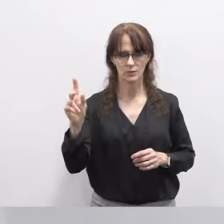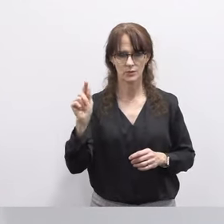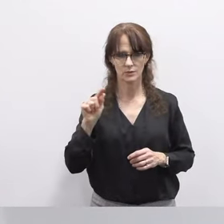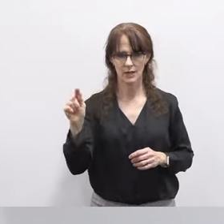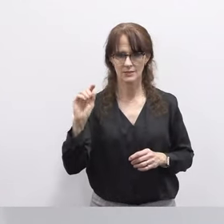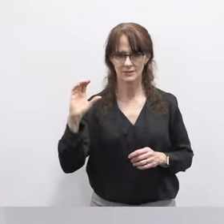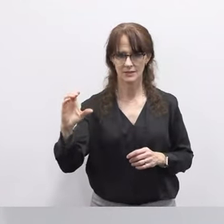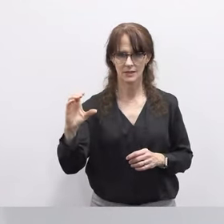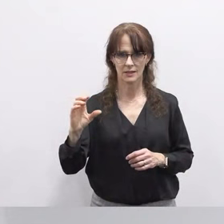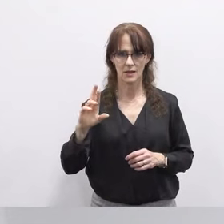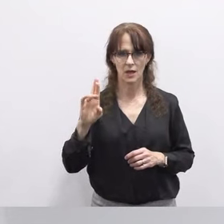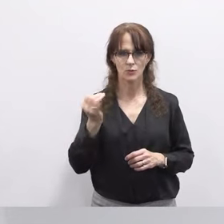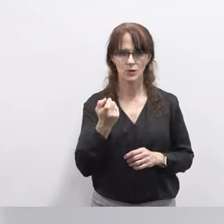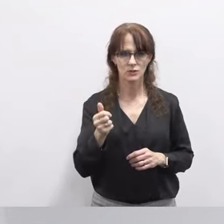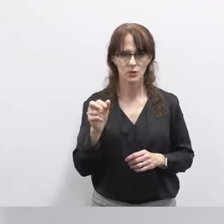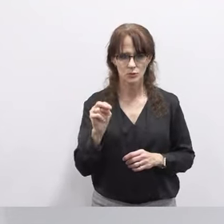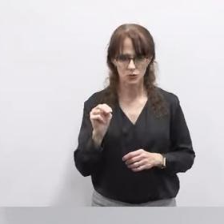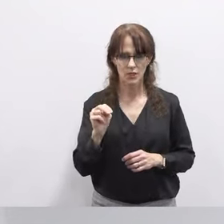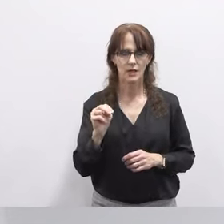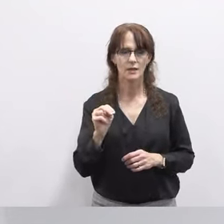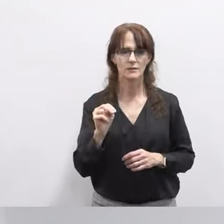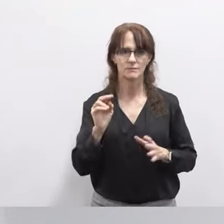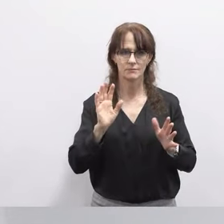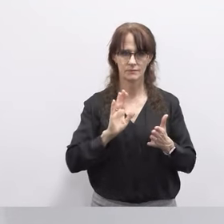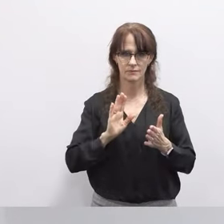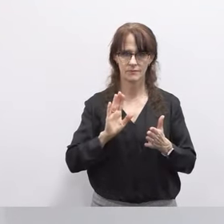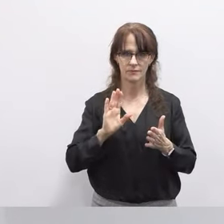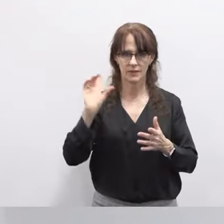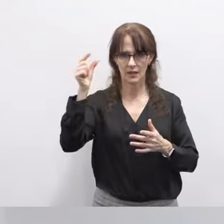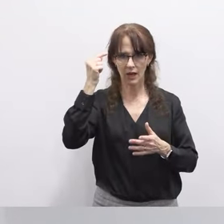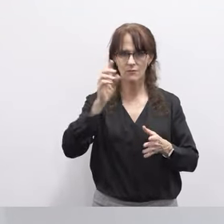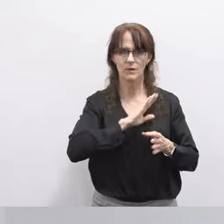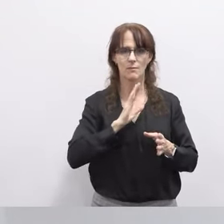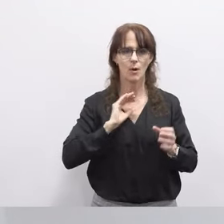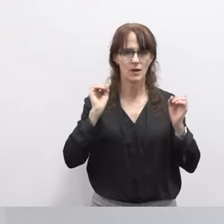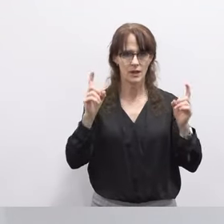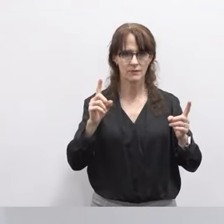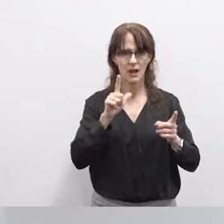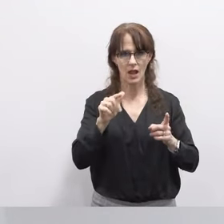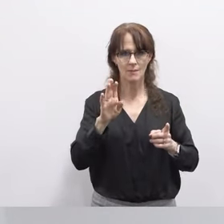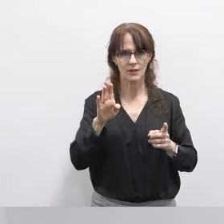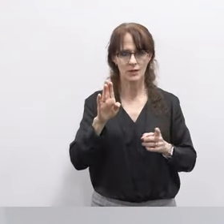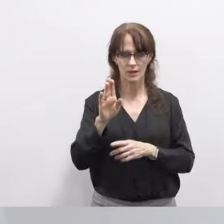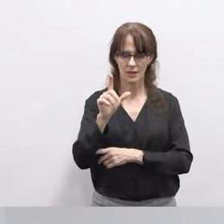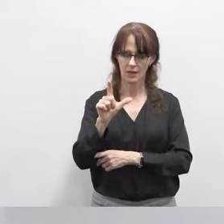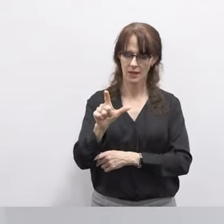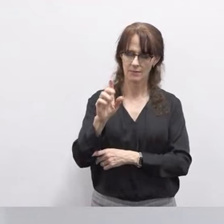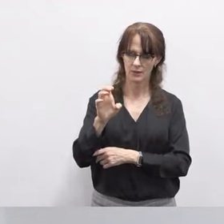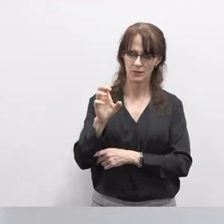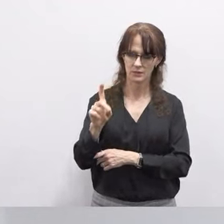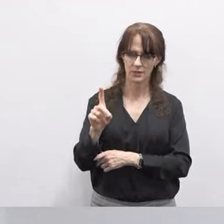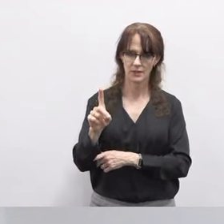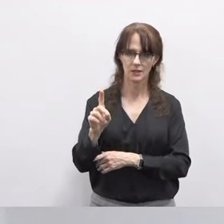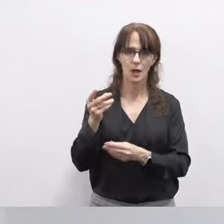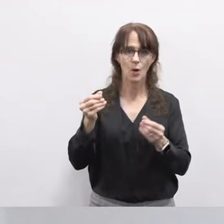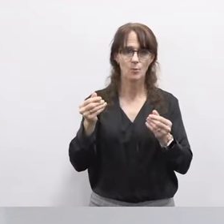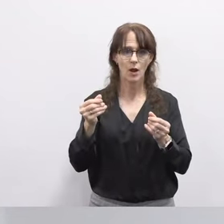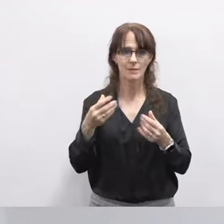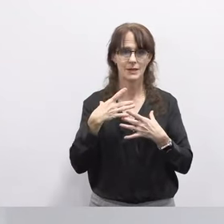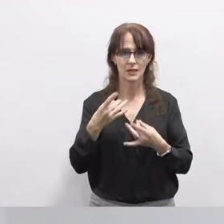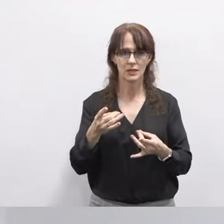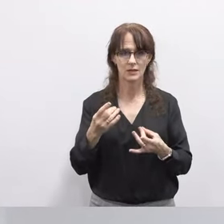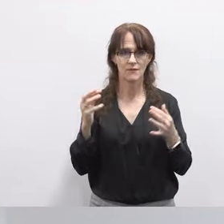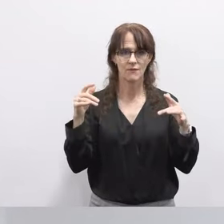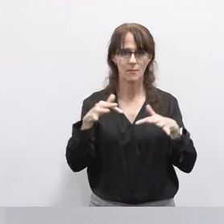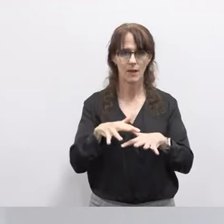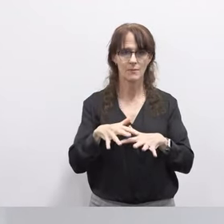011922-C, a resolution, of the Governing Board of Education of the Long Beach Unified School District to convey property interest for public